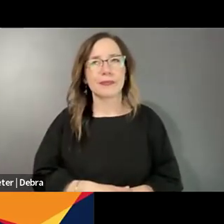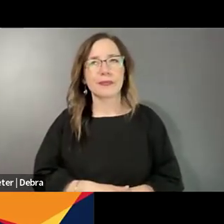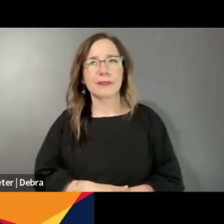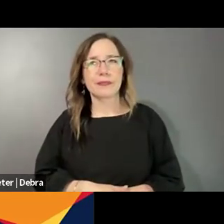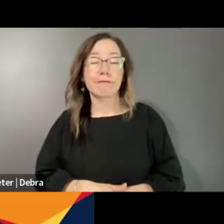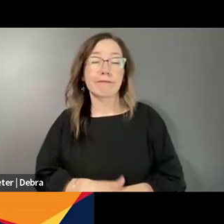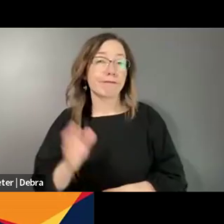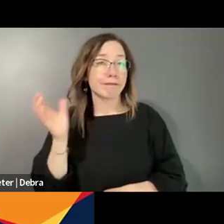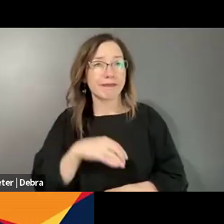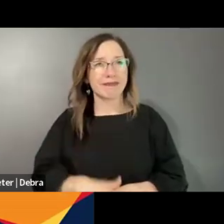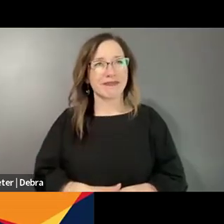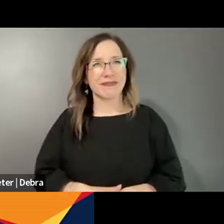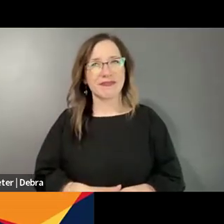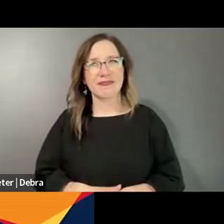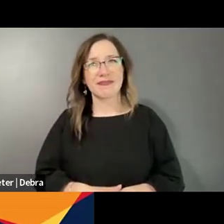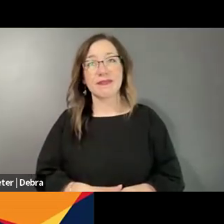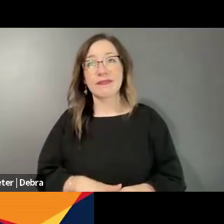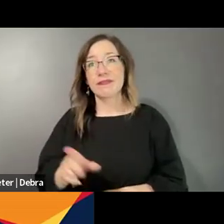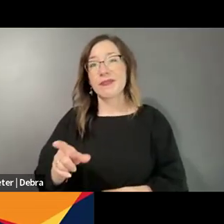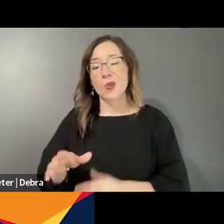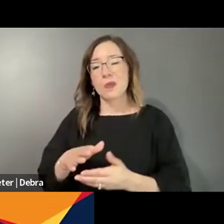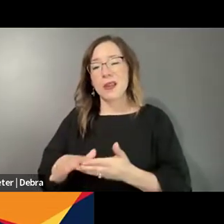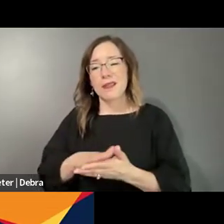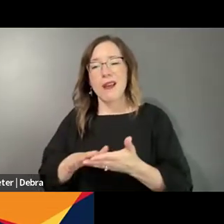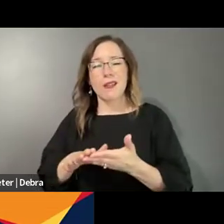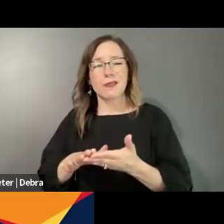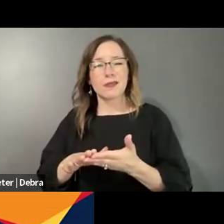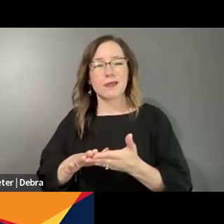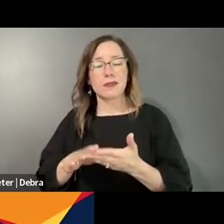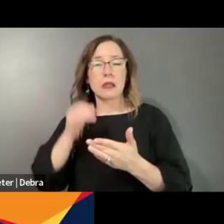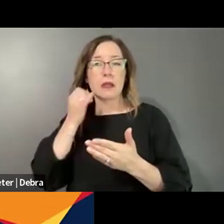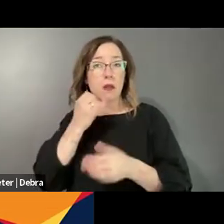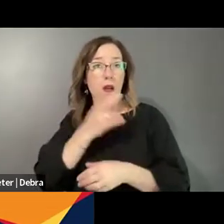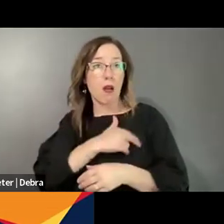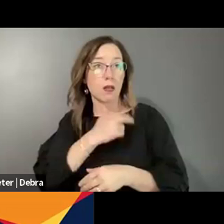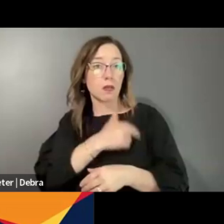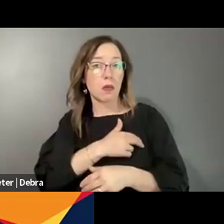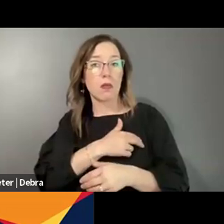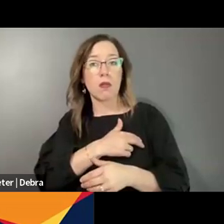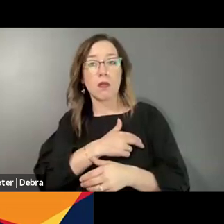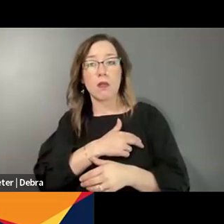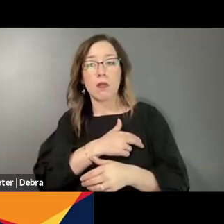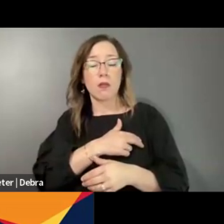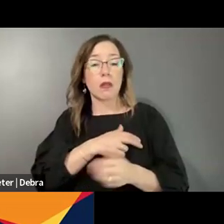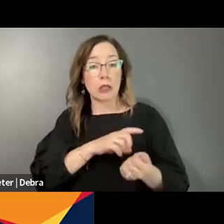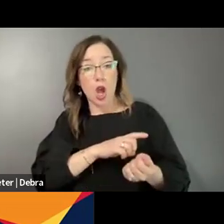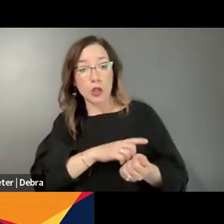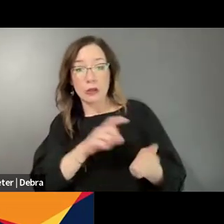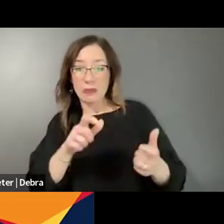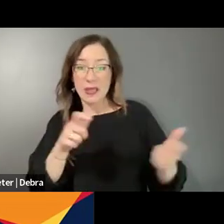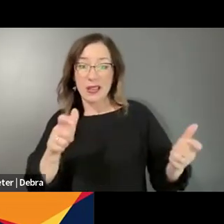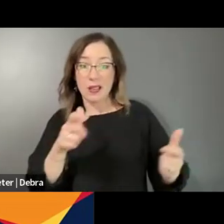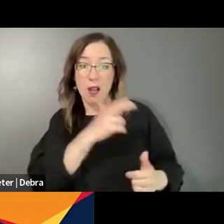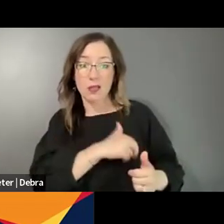bizarre. It would be nice sometime if you at a hospital sending the doctor, especially big hospitals